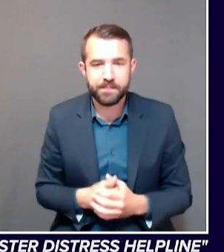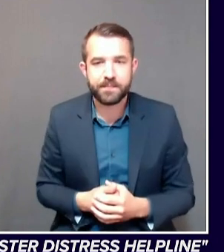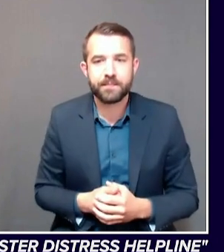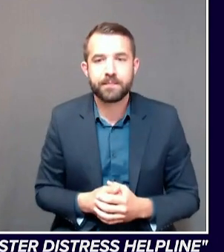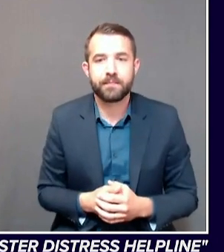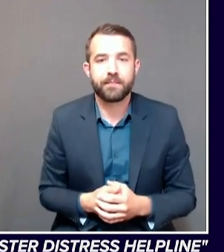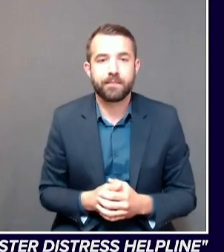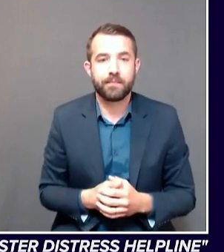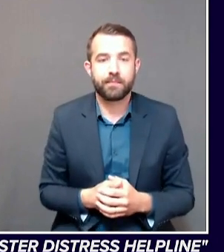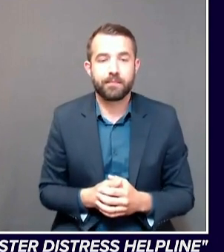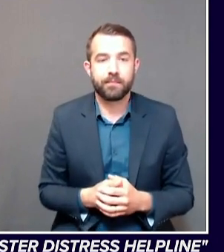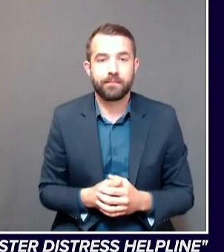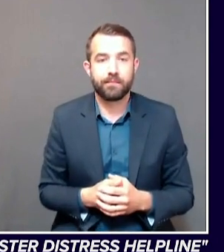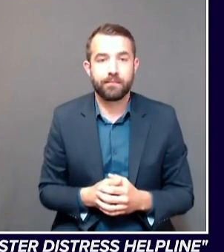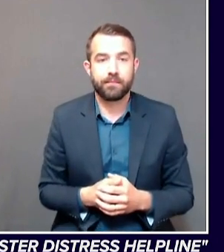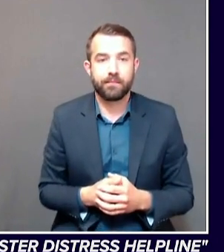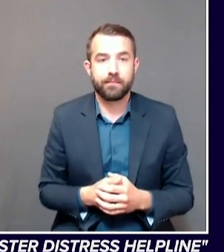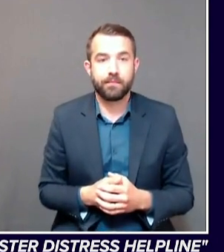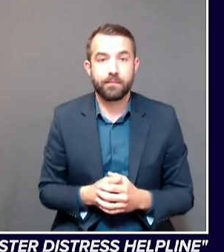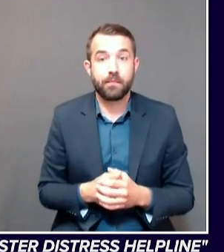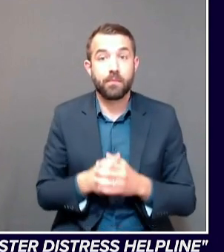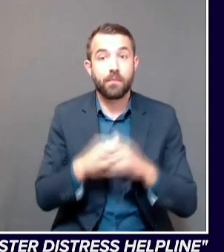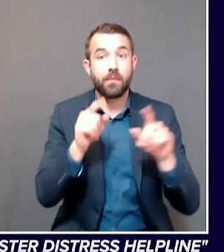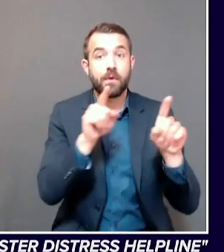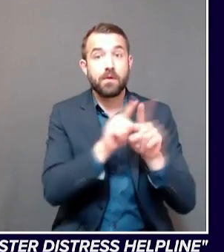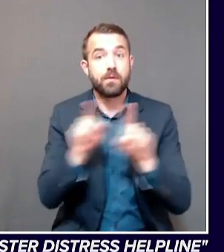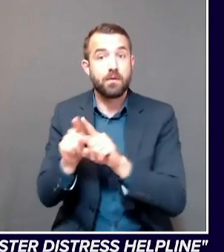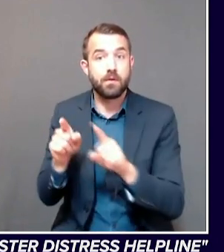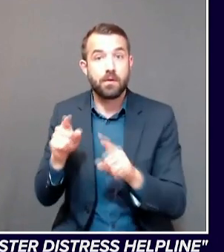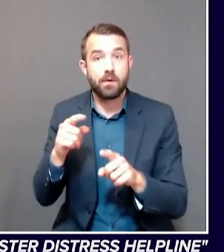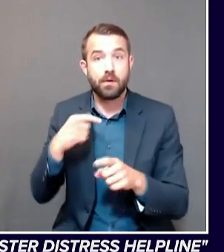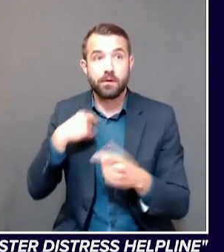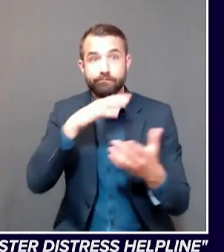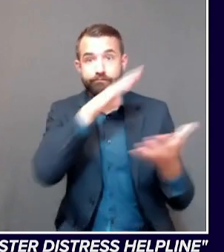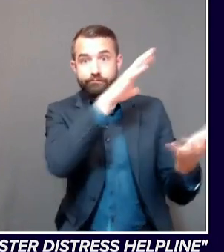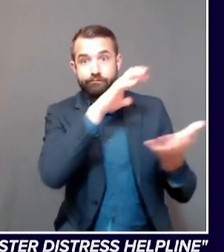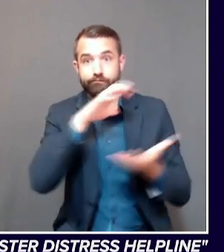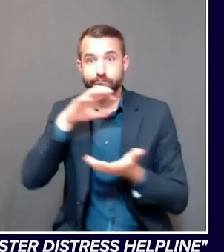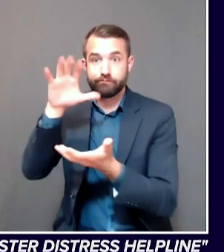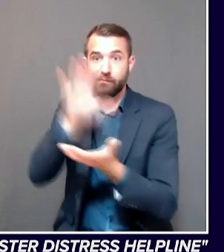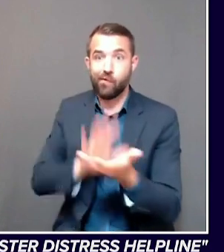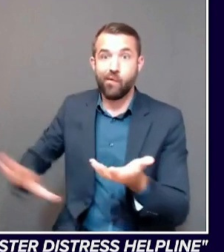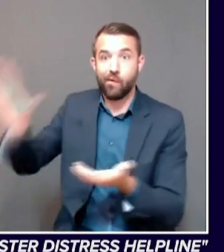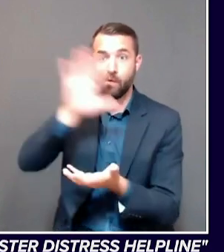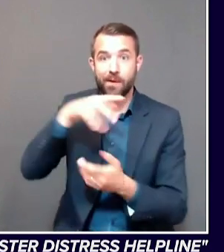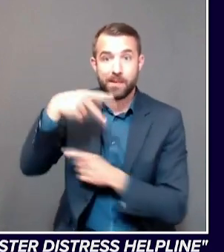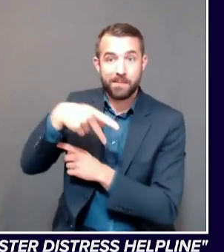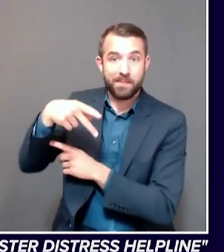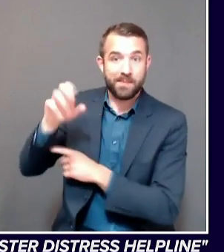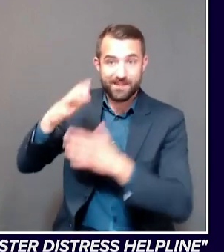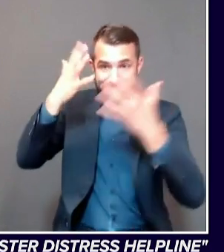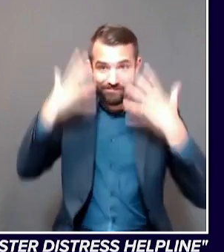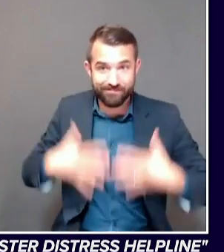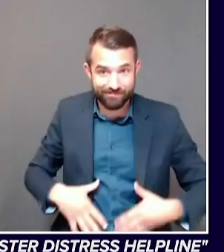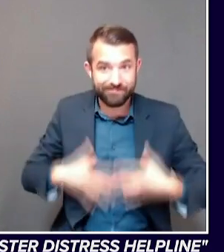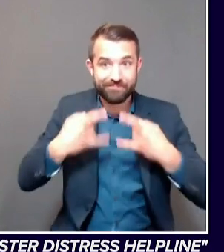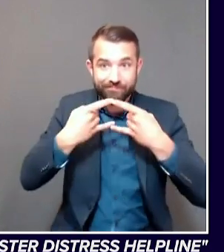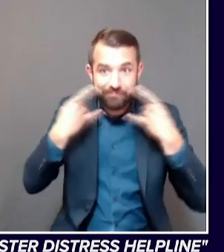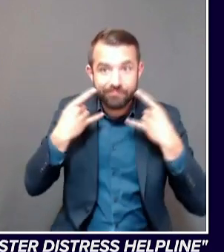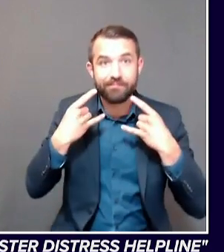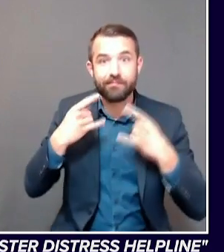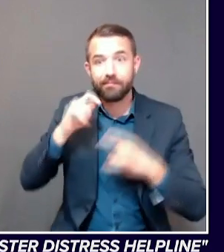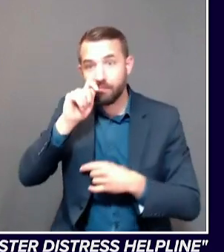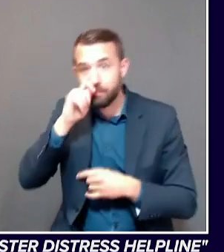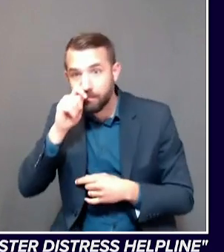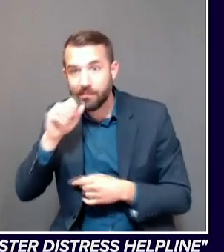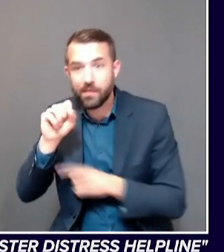Overall, Maine CDC is continuing with our efforts to push out PPE as well as viral transport media and nasal